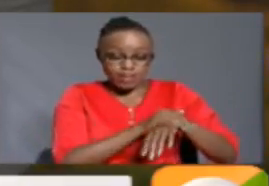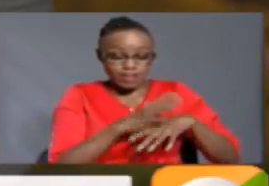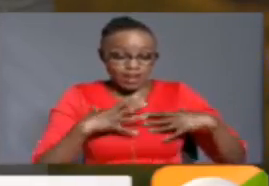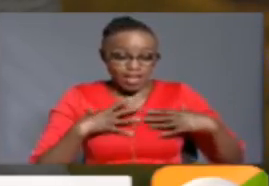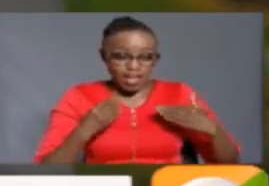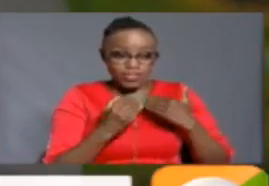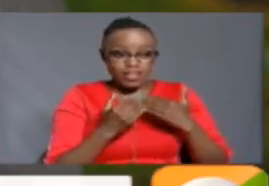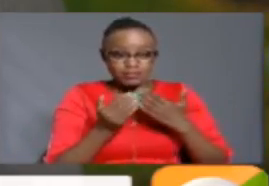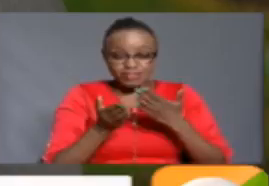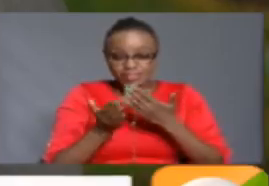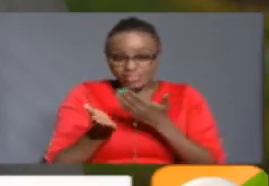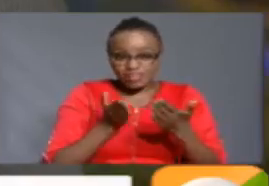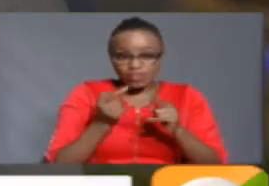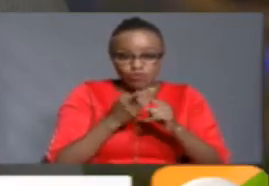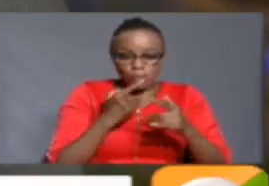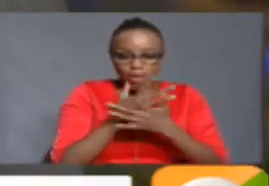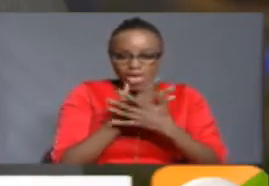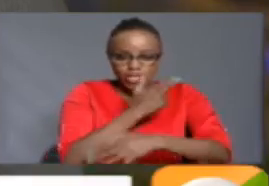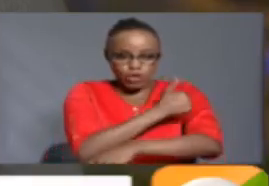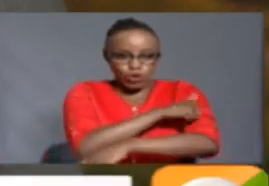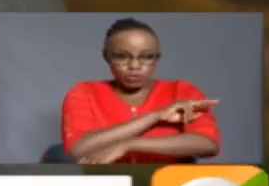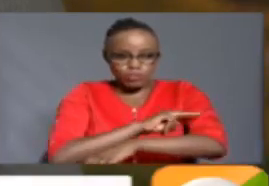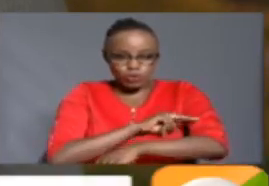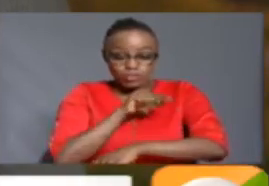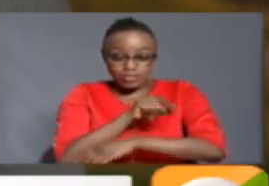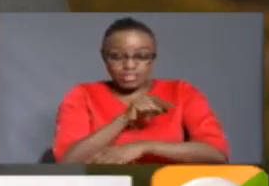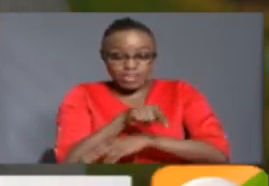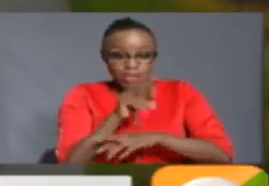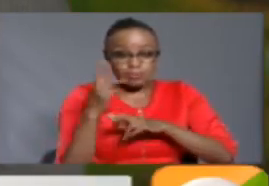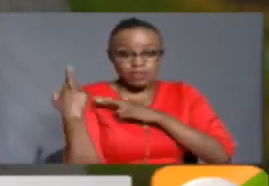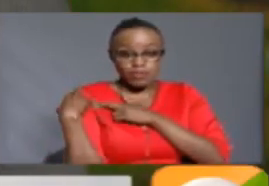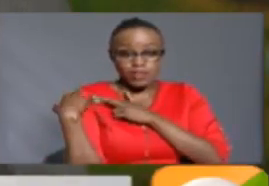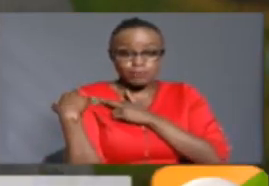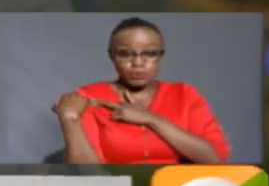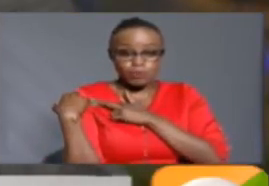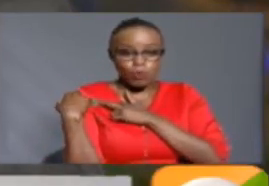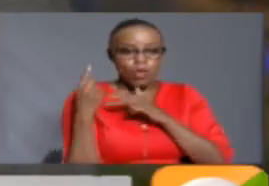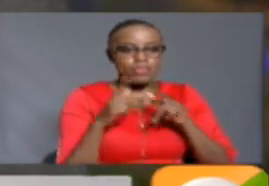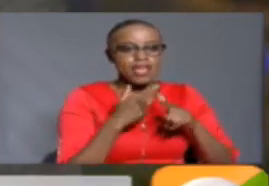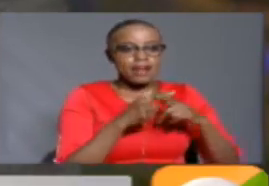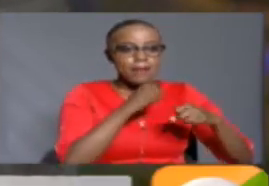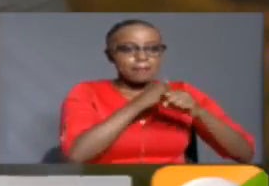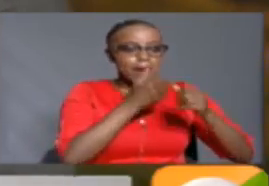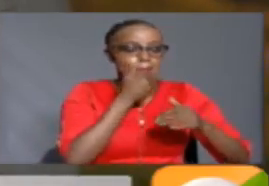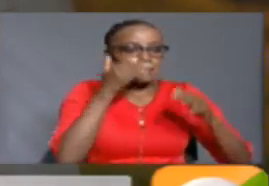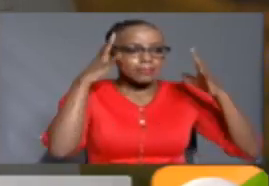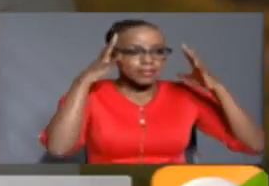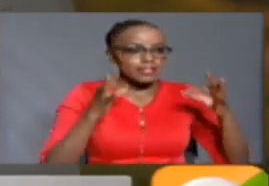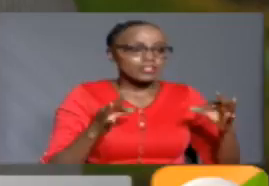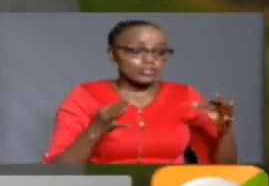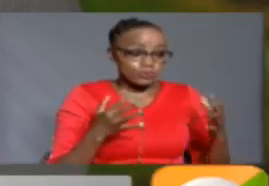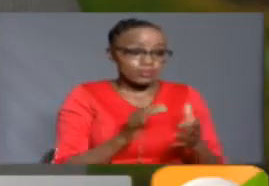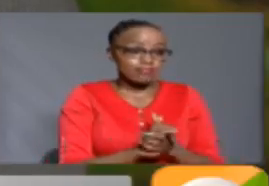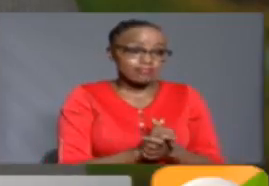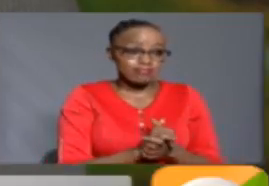services from a facility are in charge, then they will make better decisions.